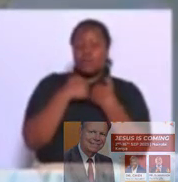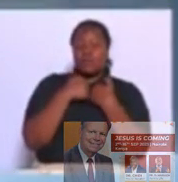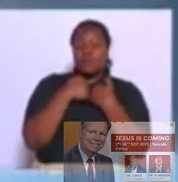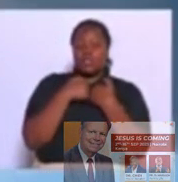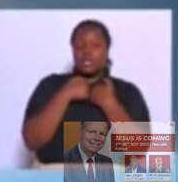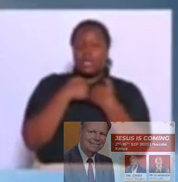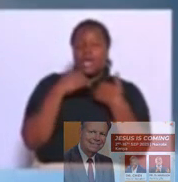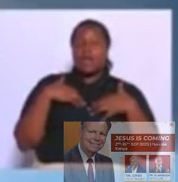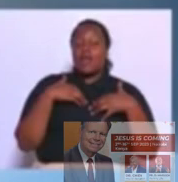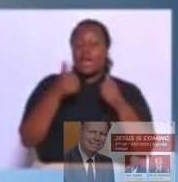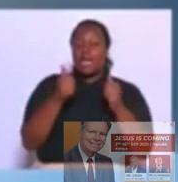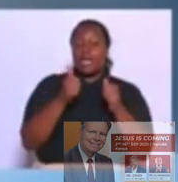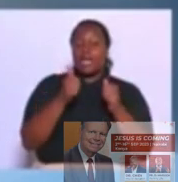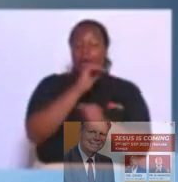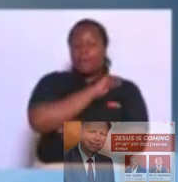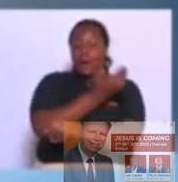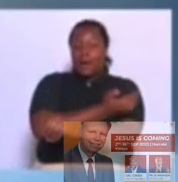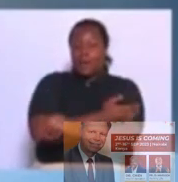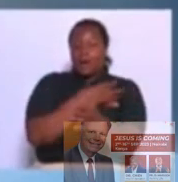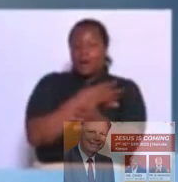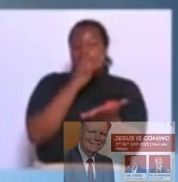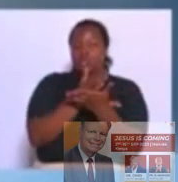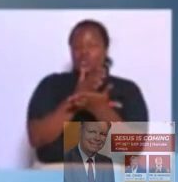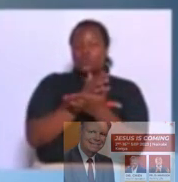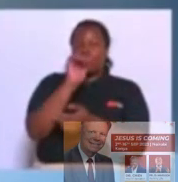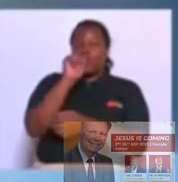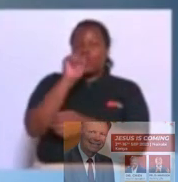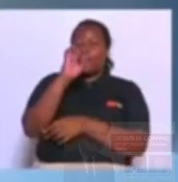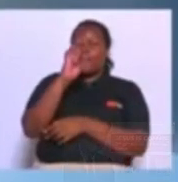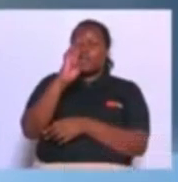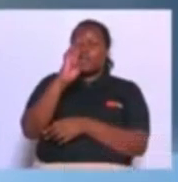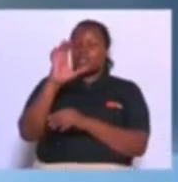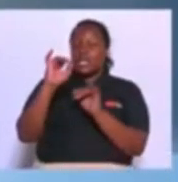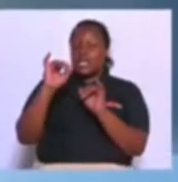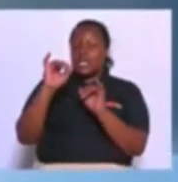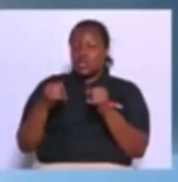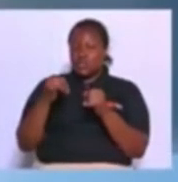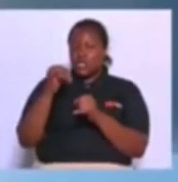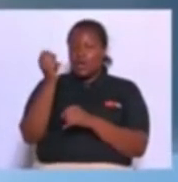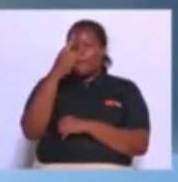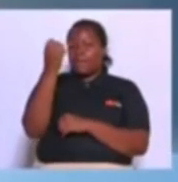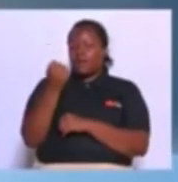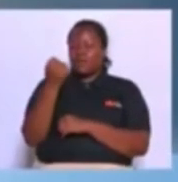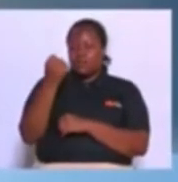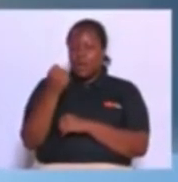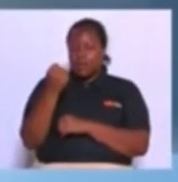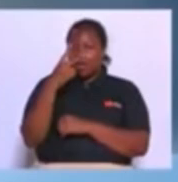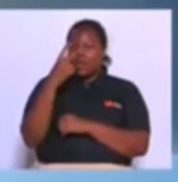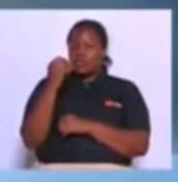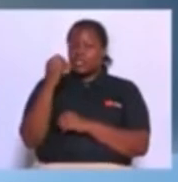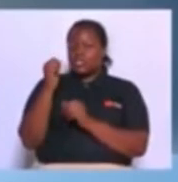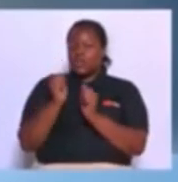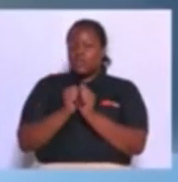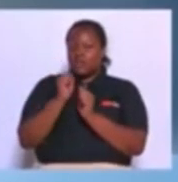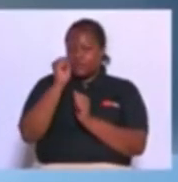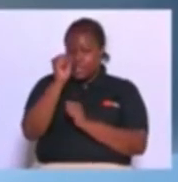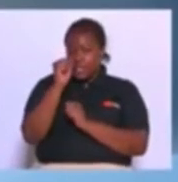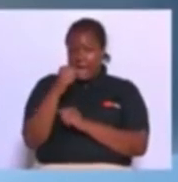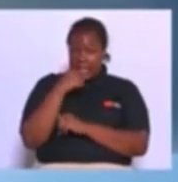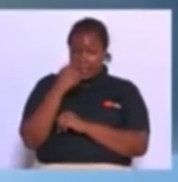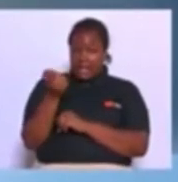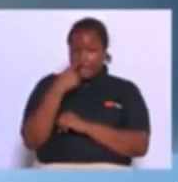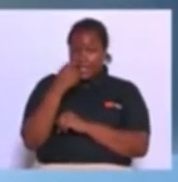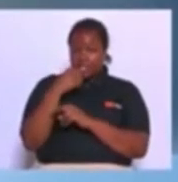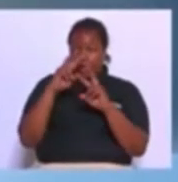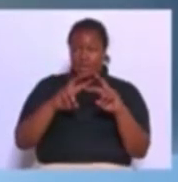unusual healing power. In fact, ABC News, May 21, 2015, reported that medical